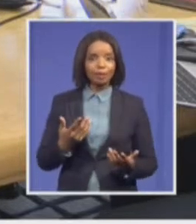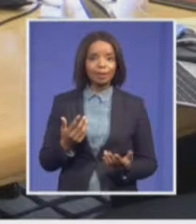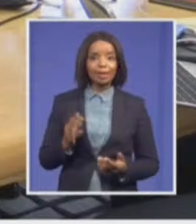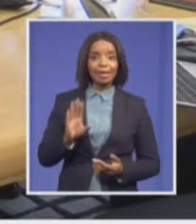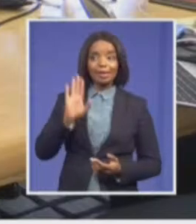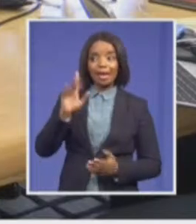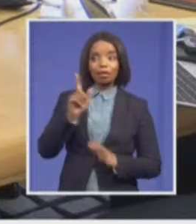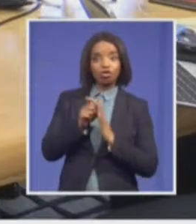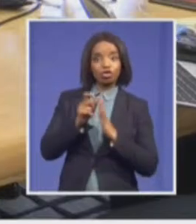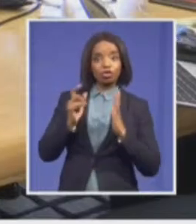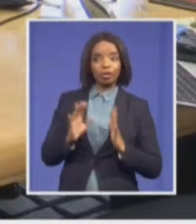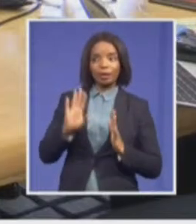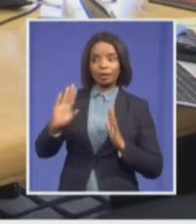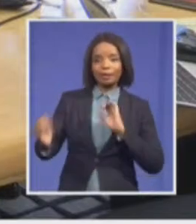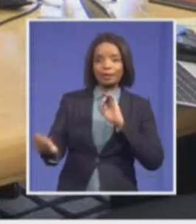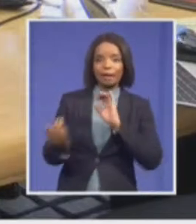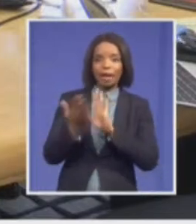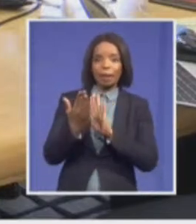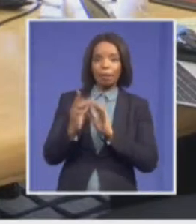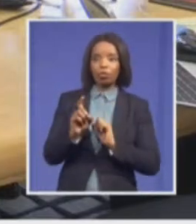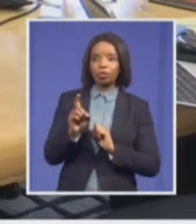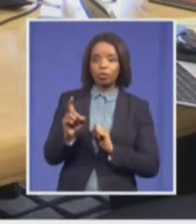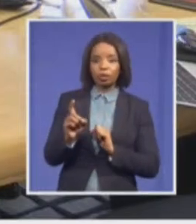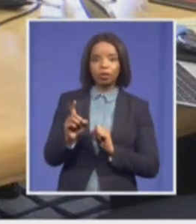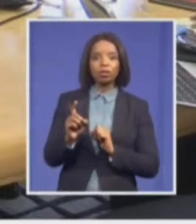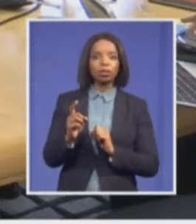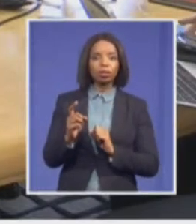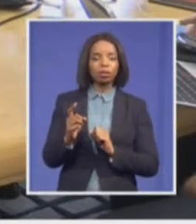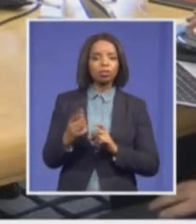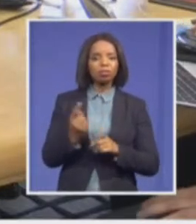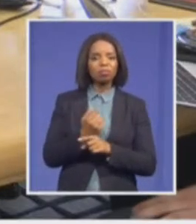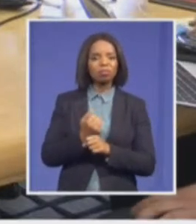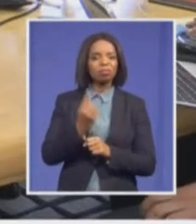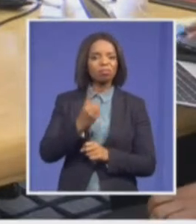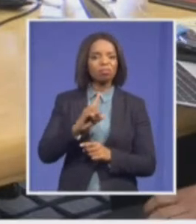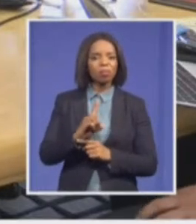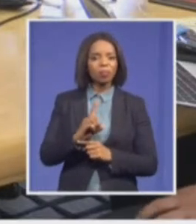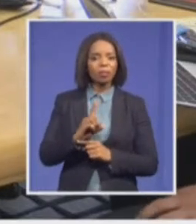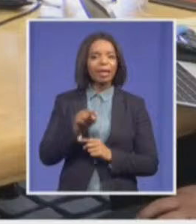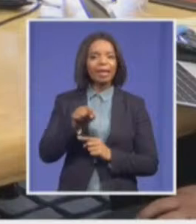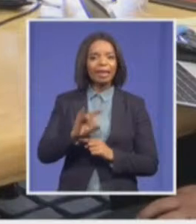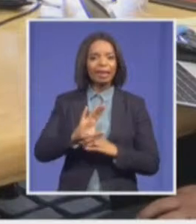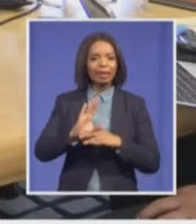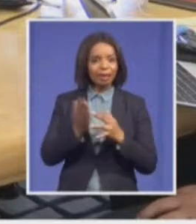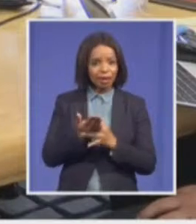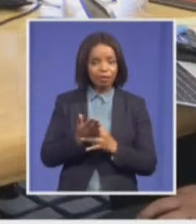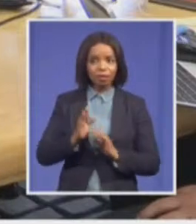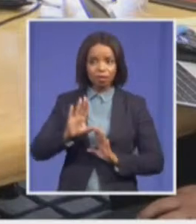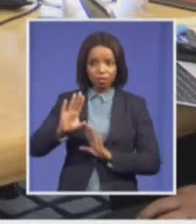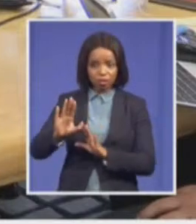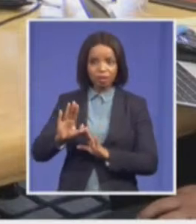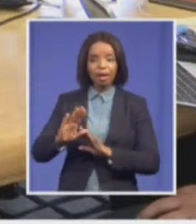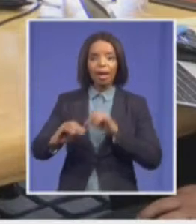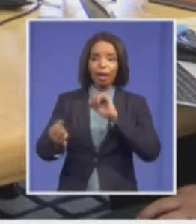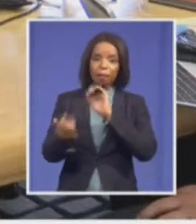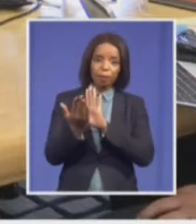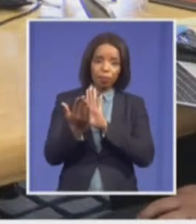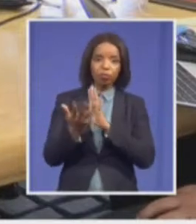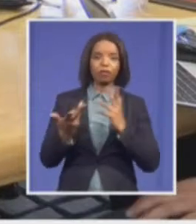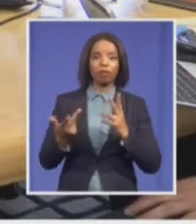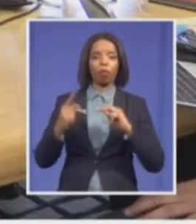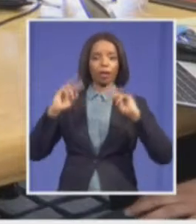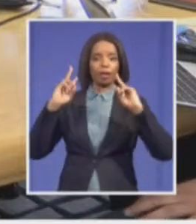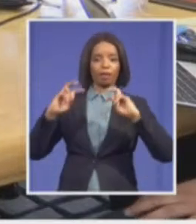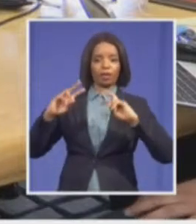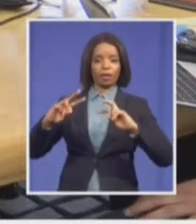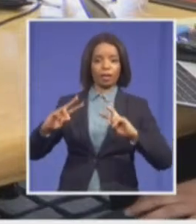interest to the public. SABC is approached, and they do an investigation. And that investigation then leads up to an